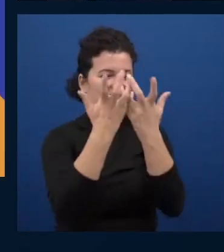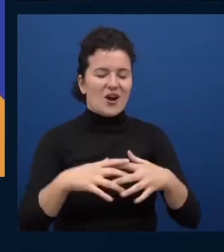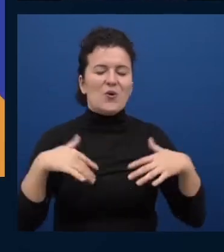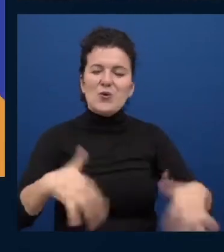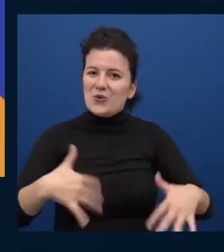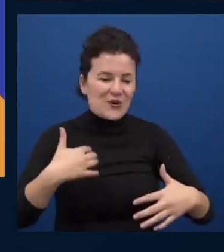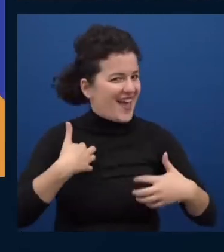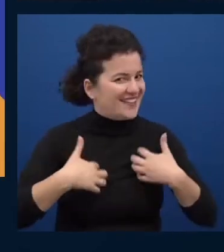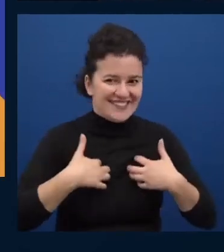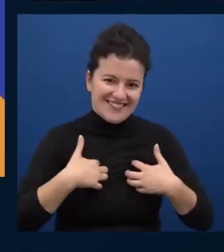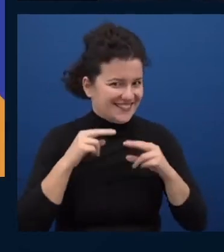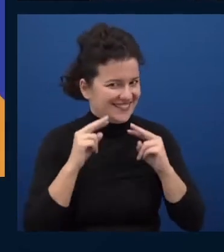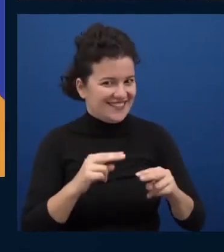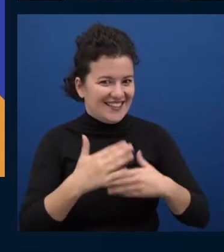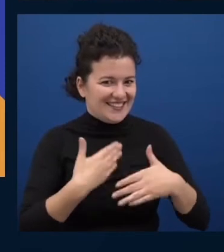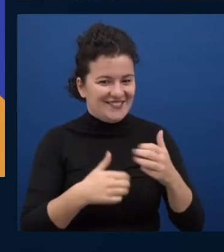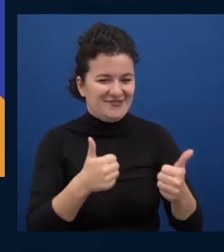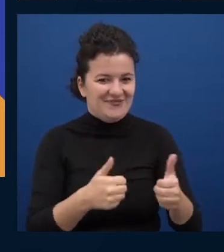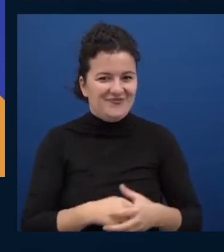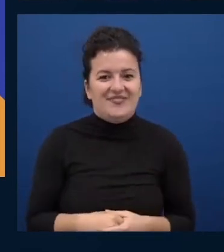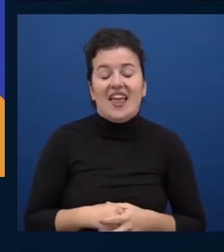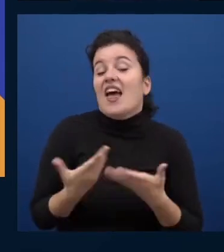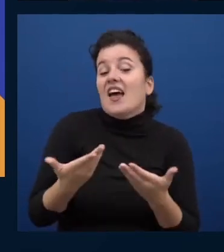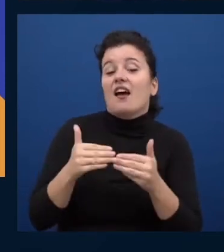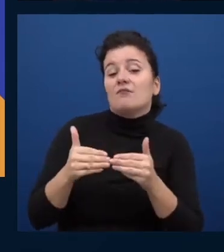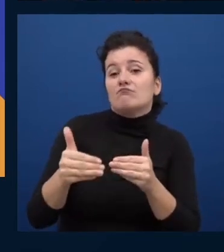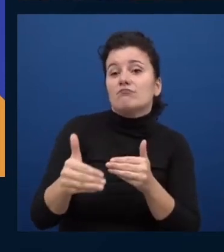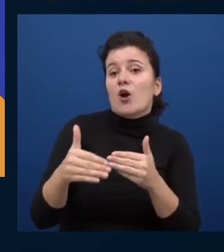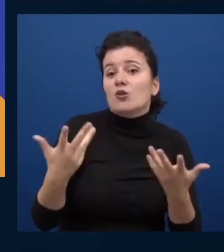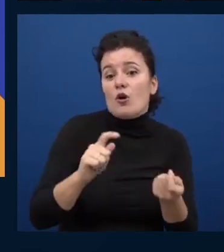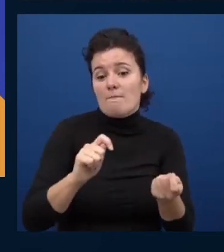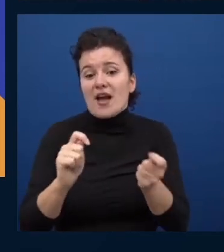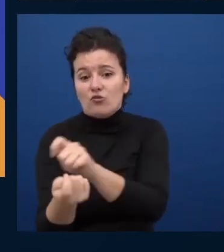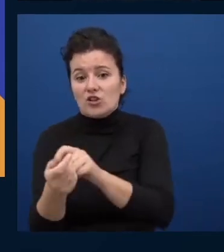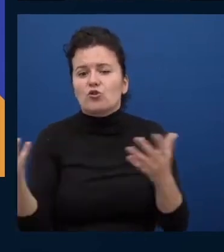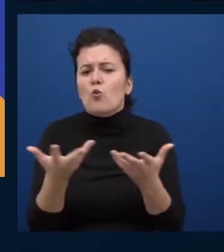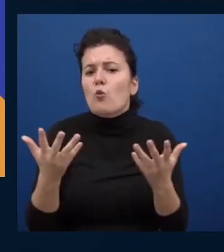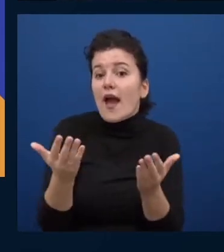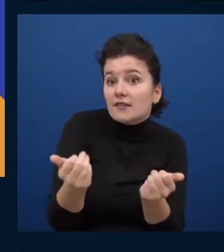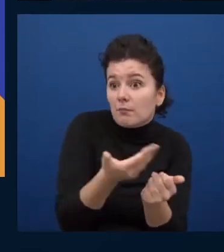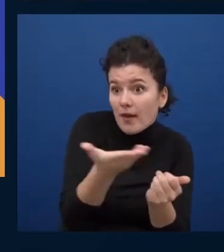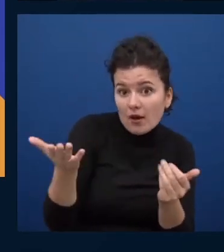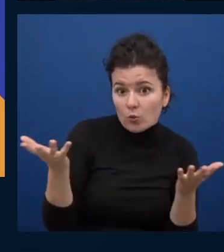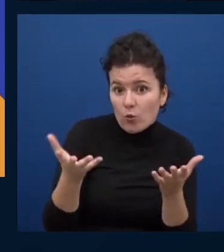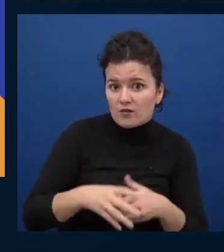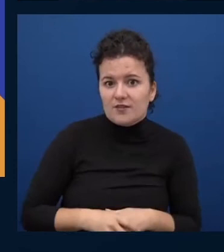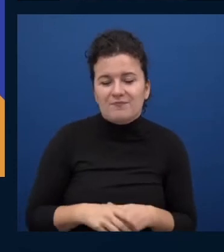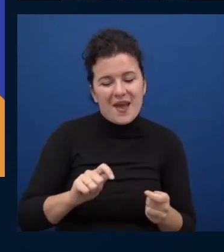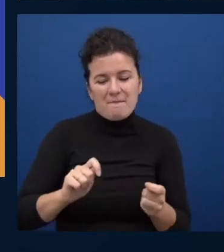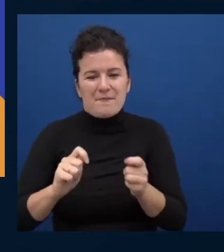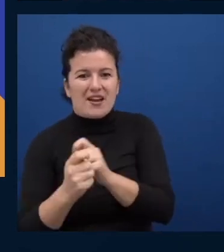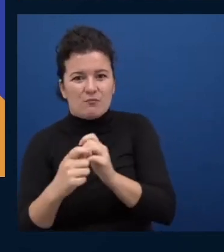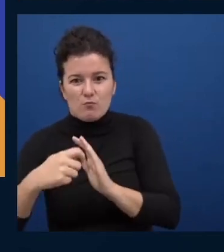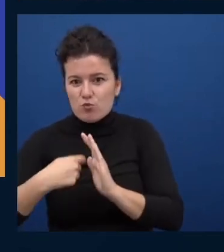excited. So what to expect during the migration? So obviously the migration project